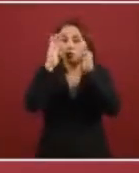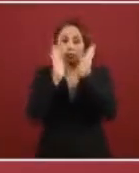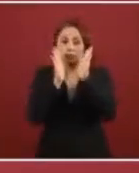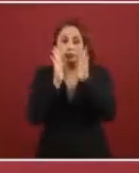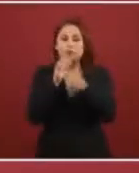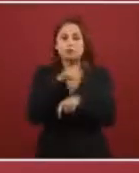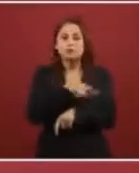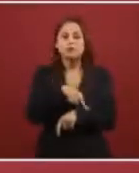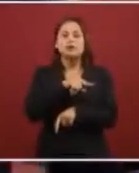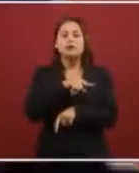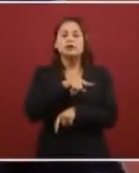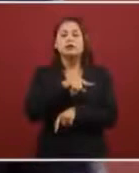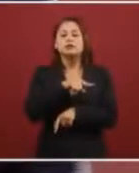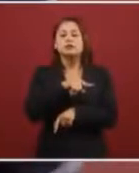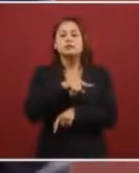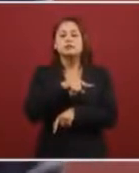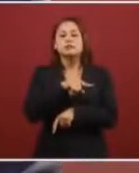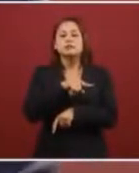they maintained a law